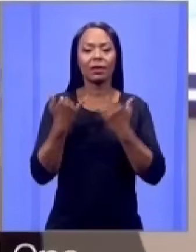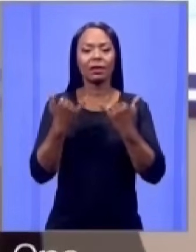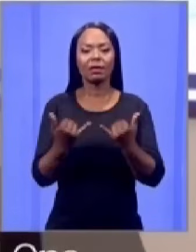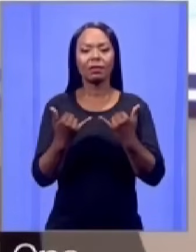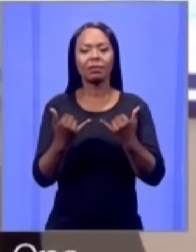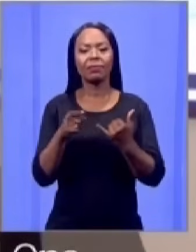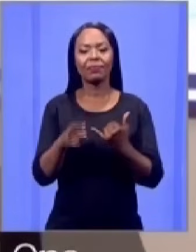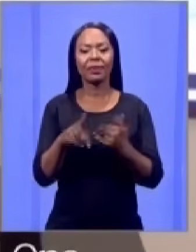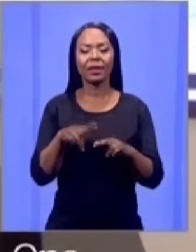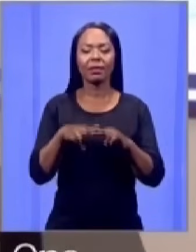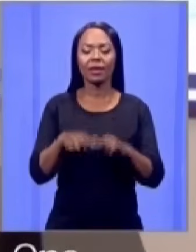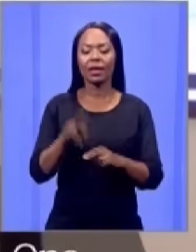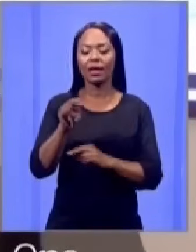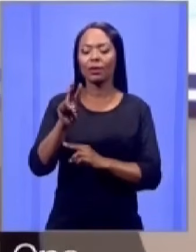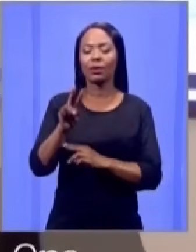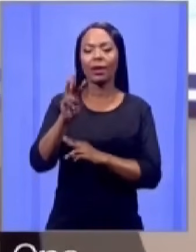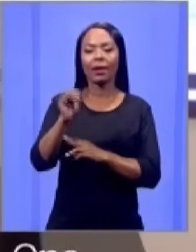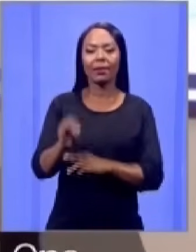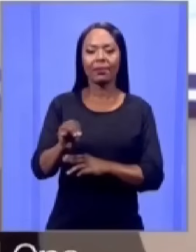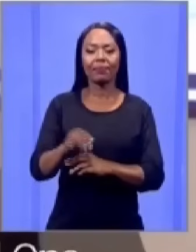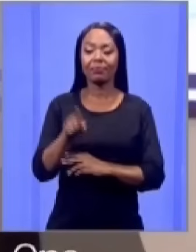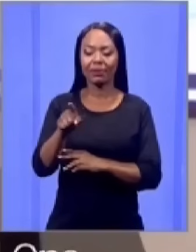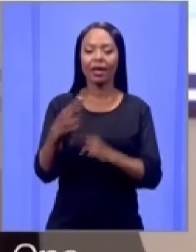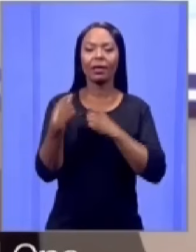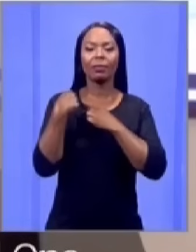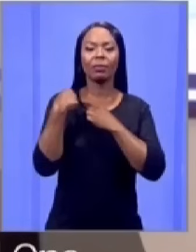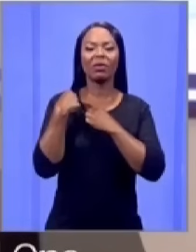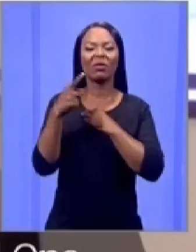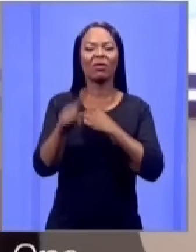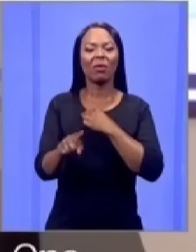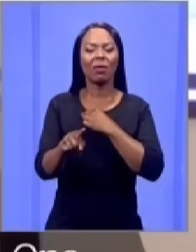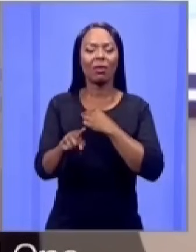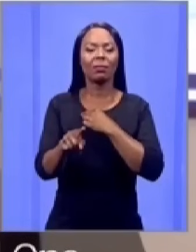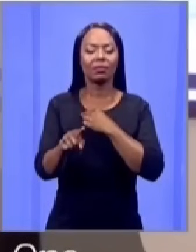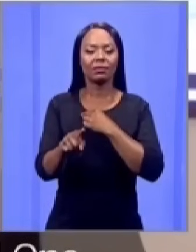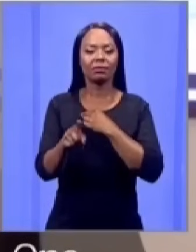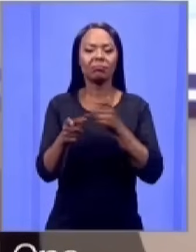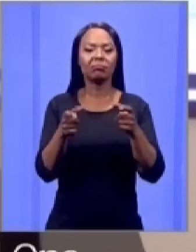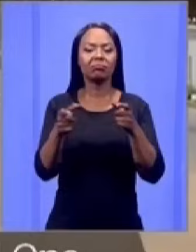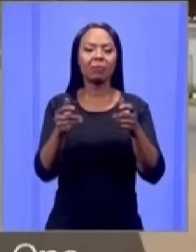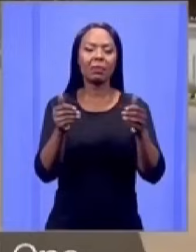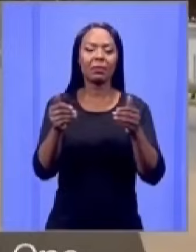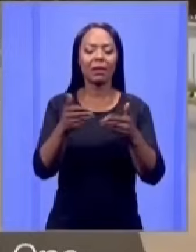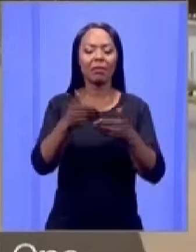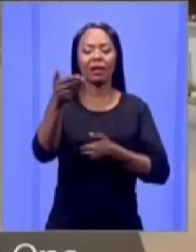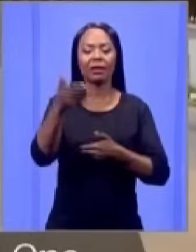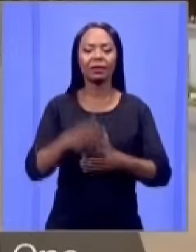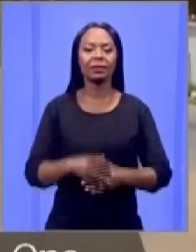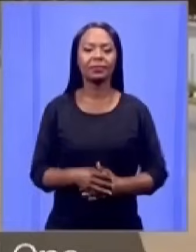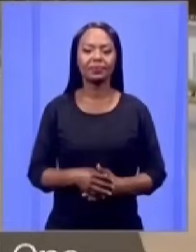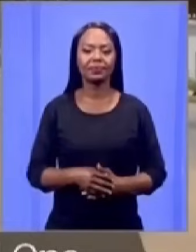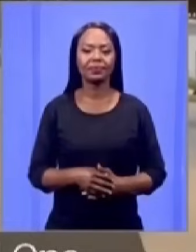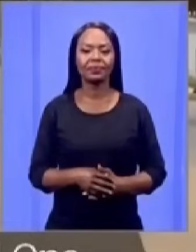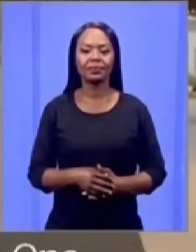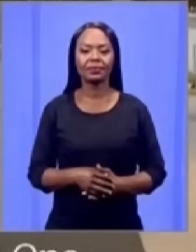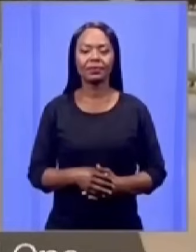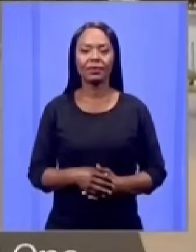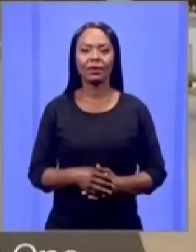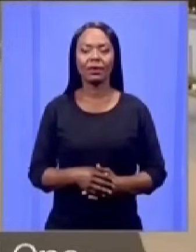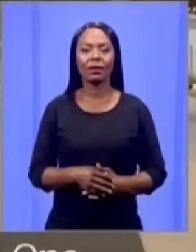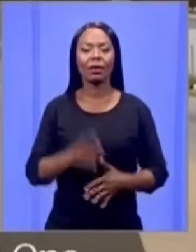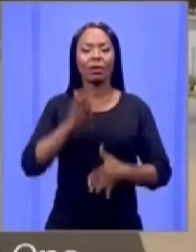at the feet of the NUM. They are responsible for conducting the ballot. Mosebetsi o ntse